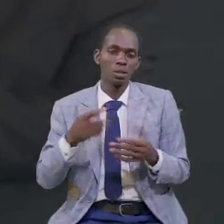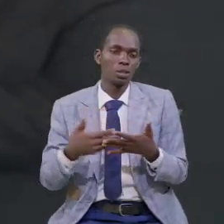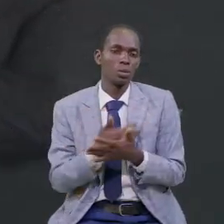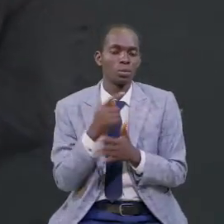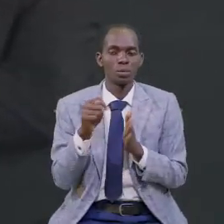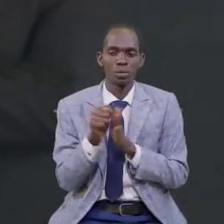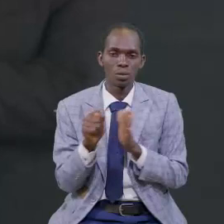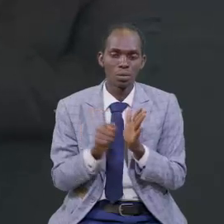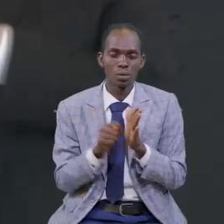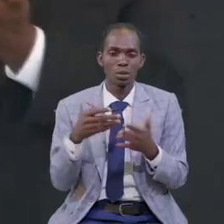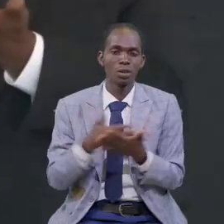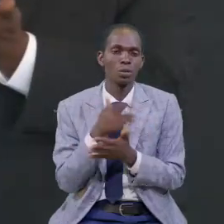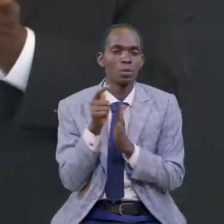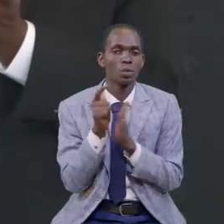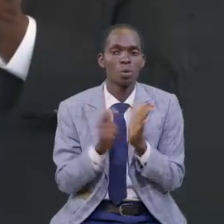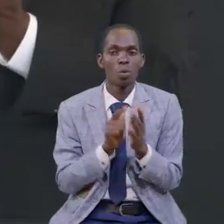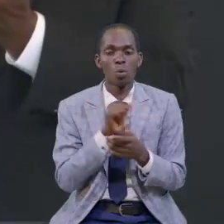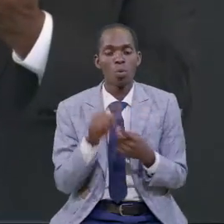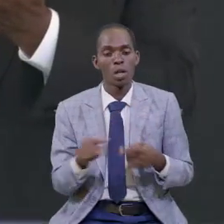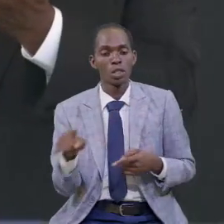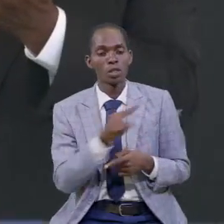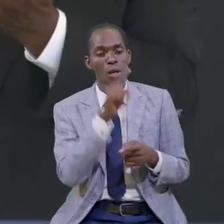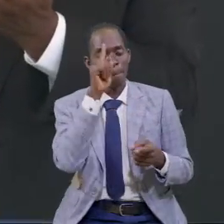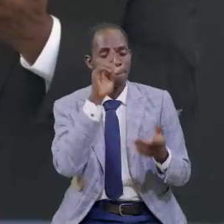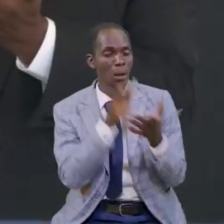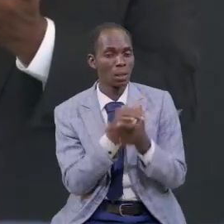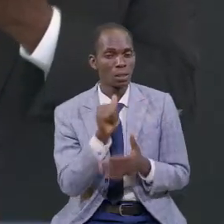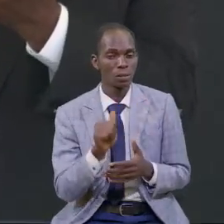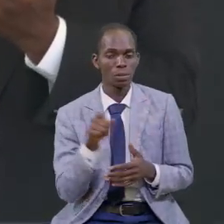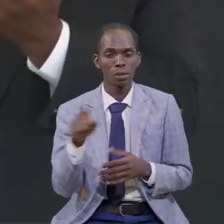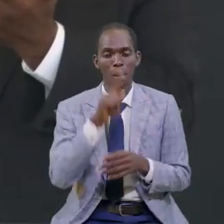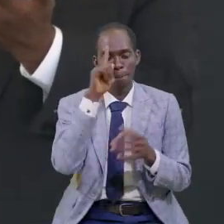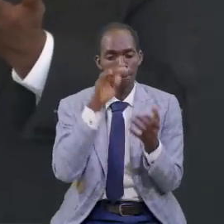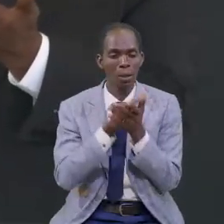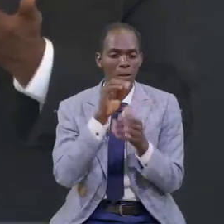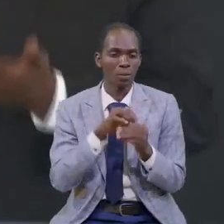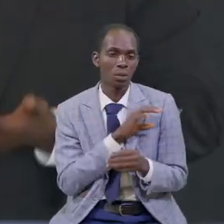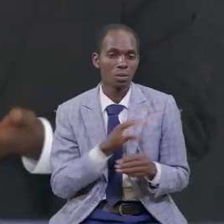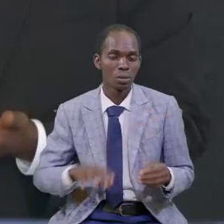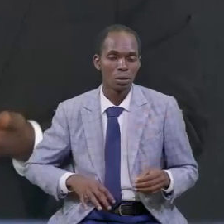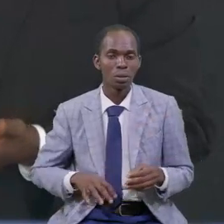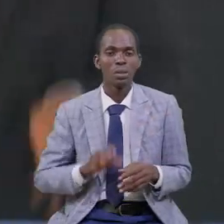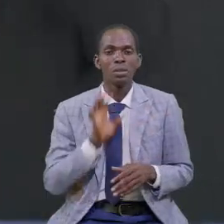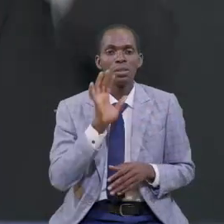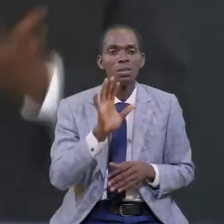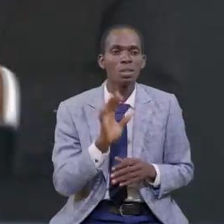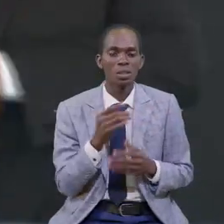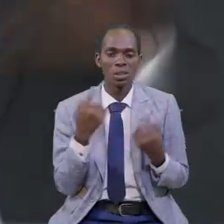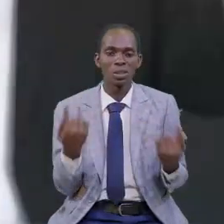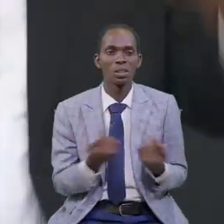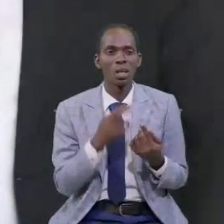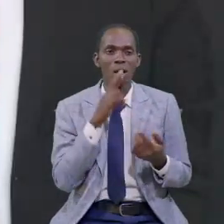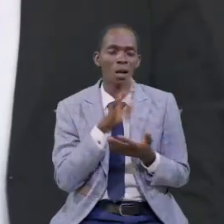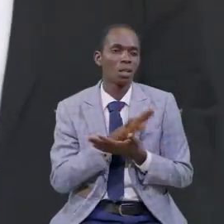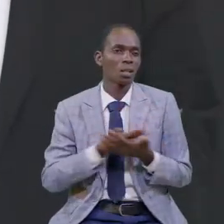in Christ, their sins are blotted out. Their sins are cleansed away. Their sins